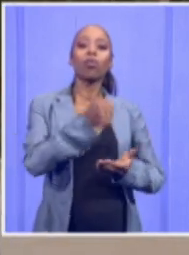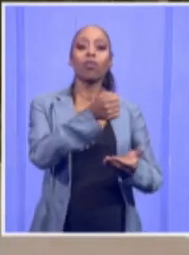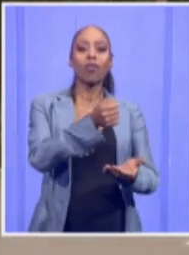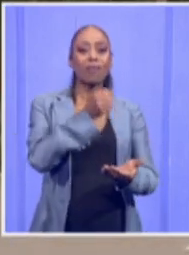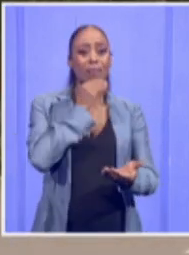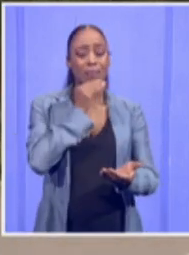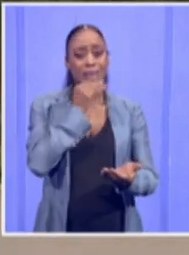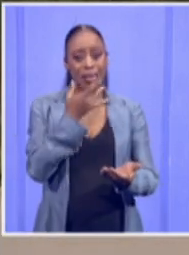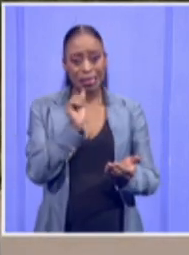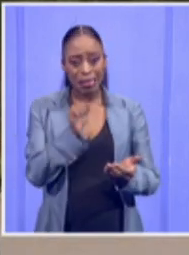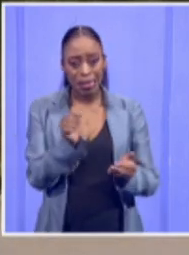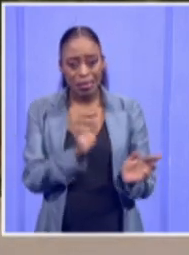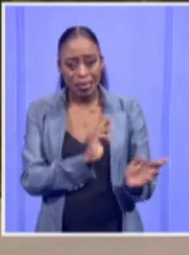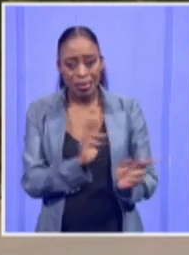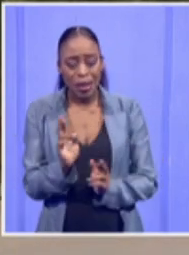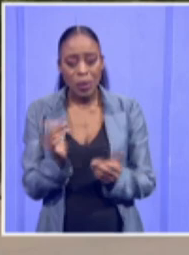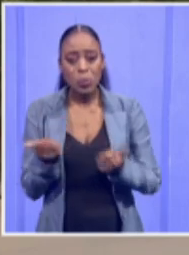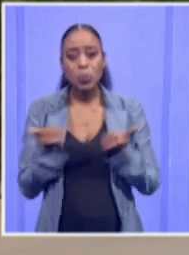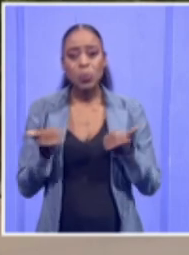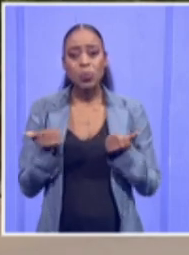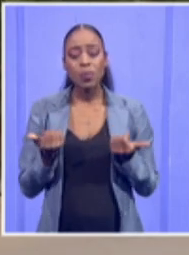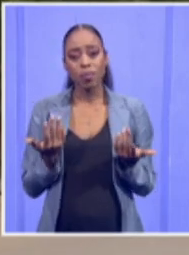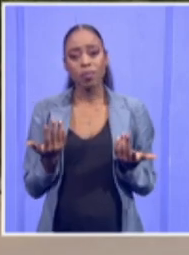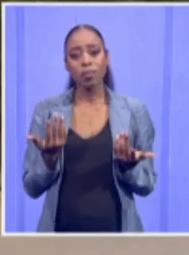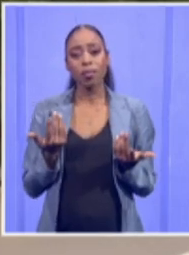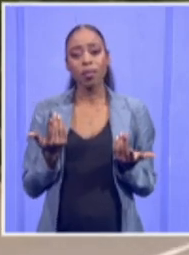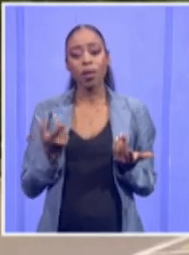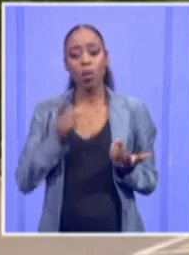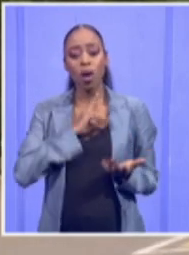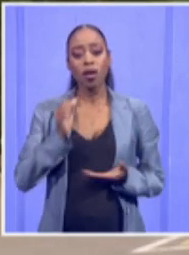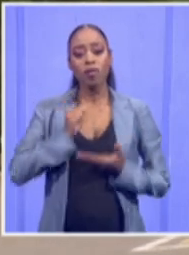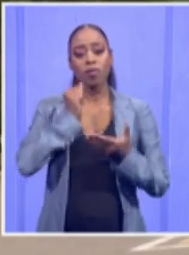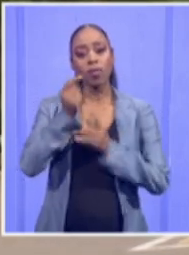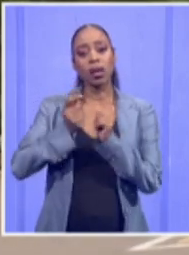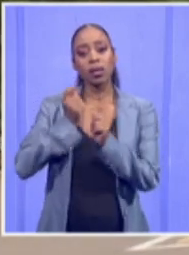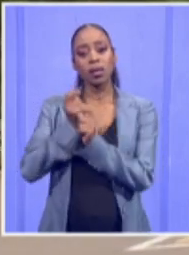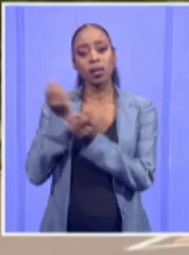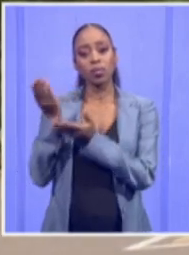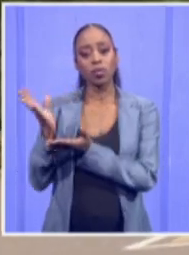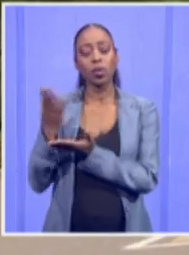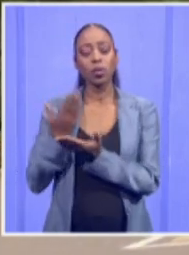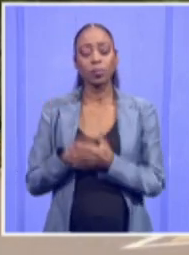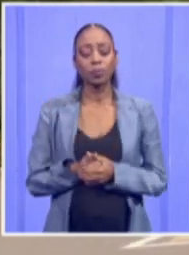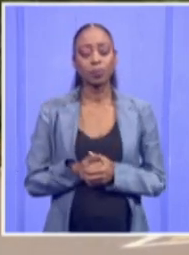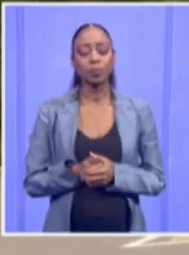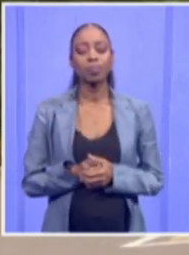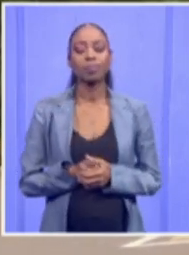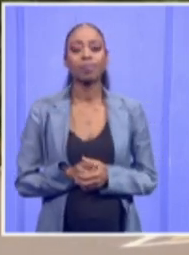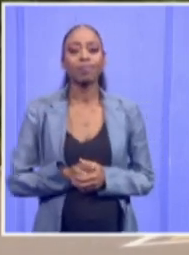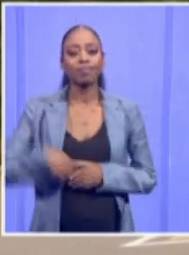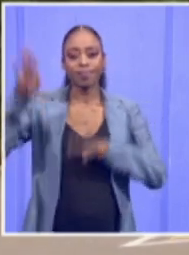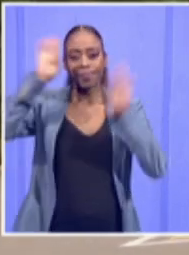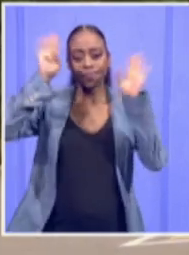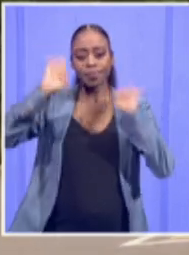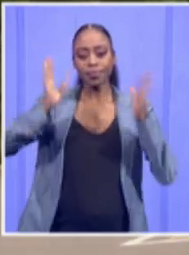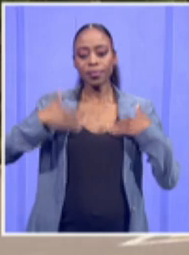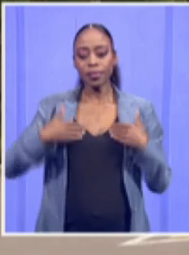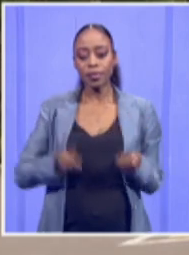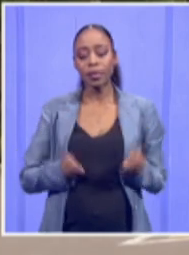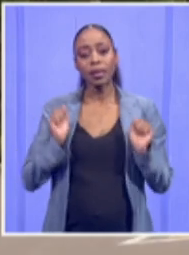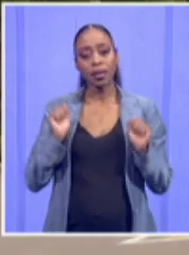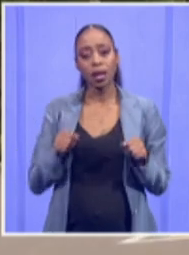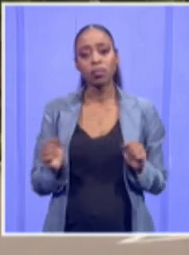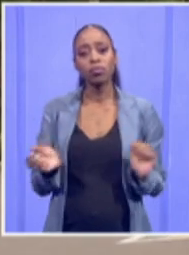ground really fertile enough to bring that investment? Greetings. Yes, the ground